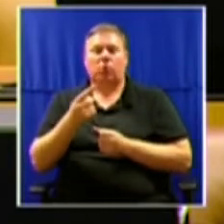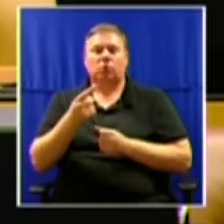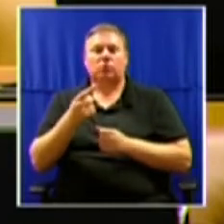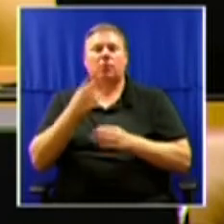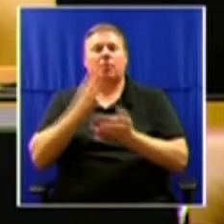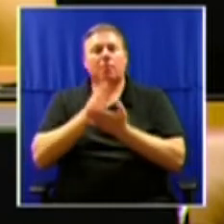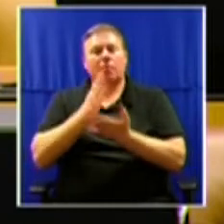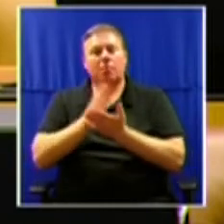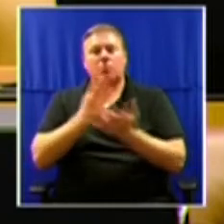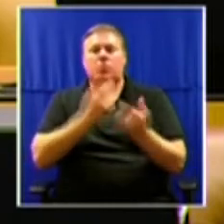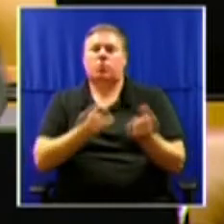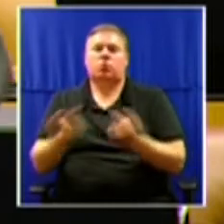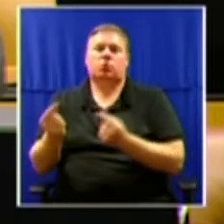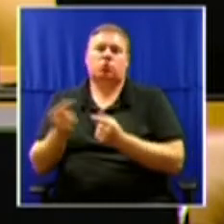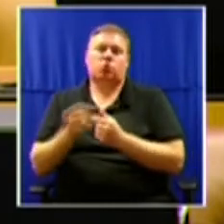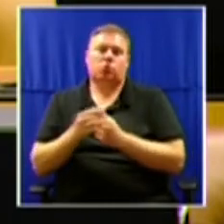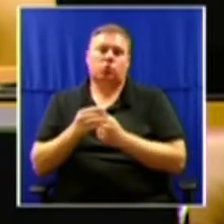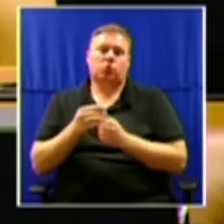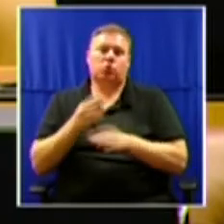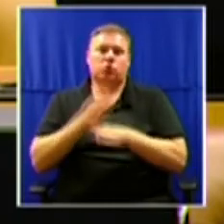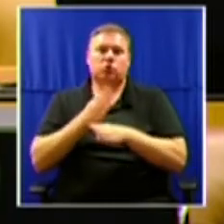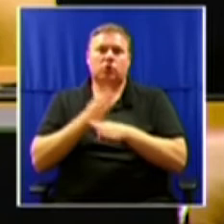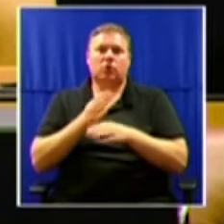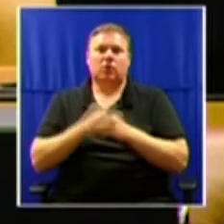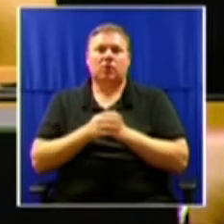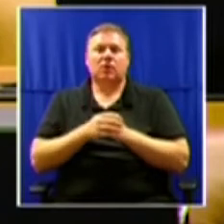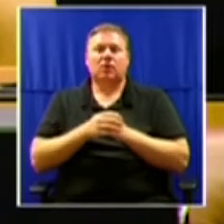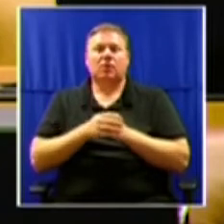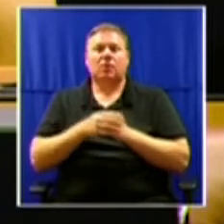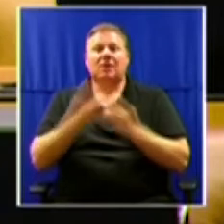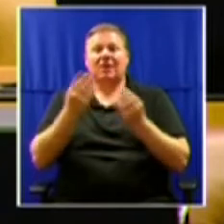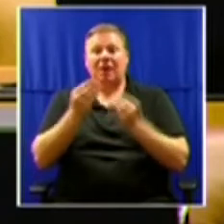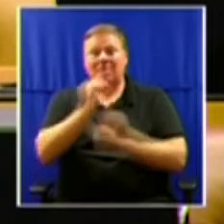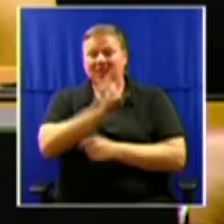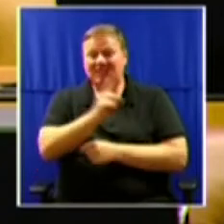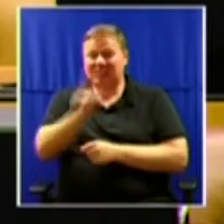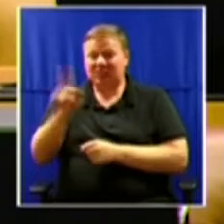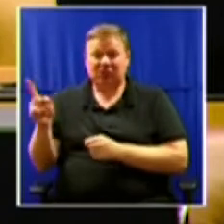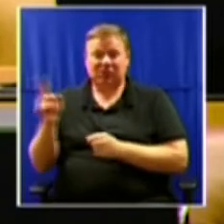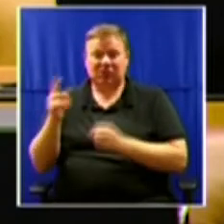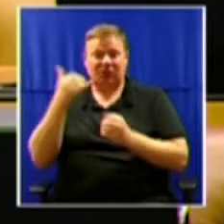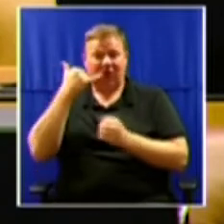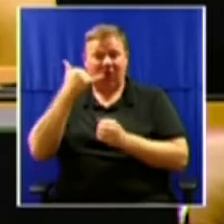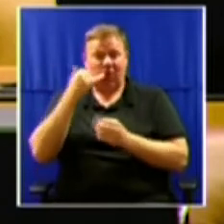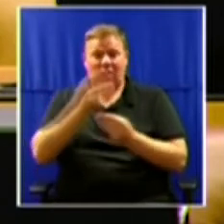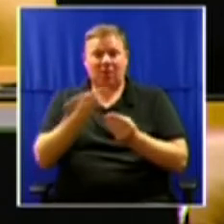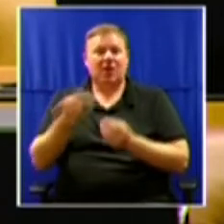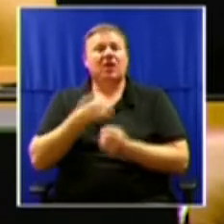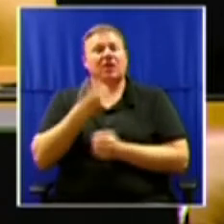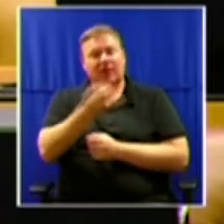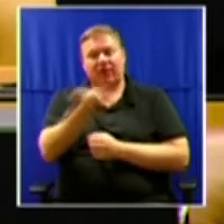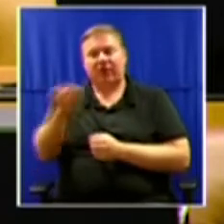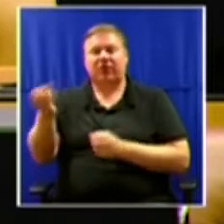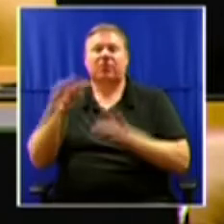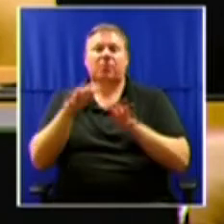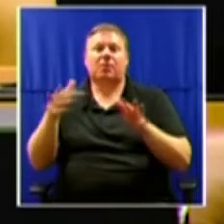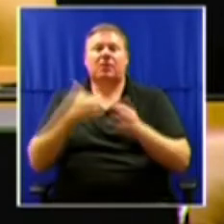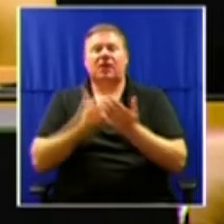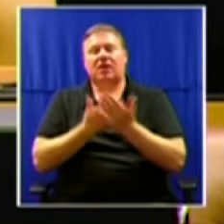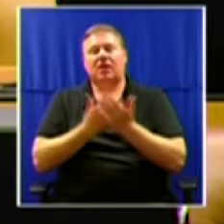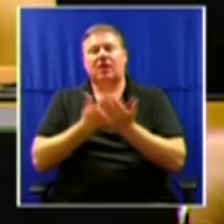be able to speak and phone and find anybody and everybody that can provide